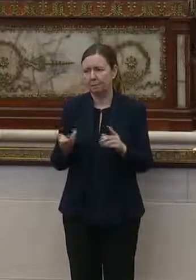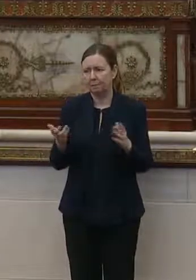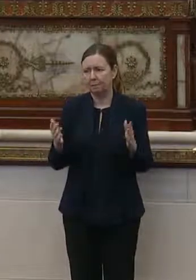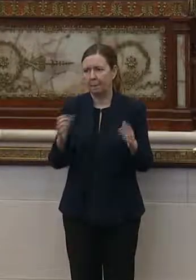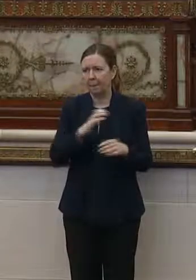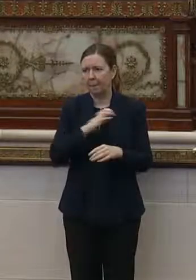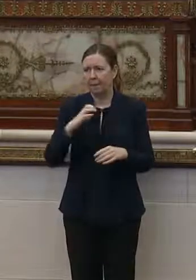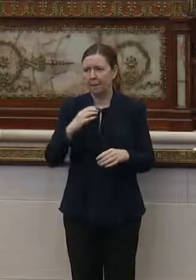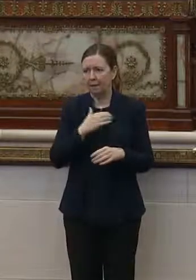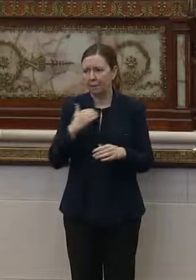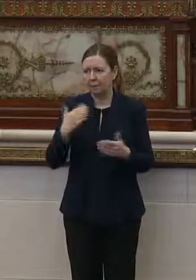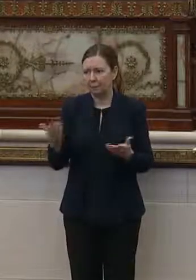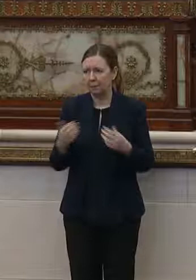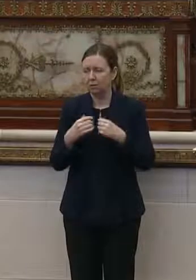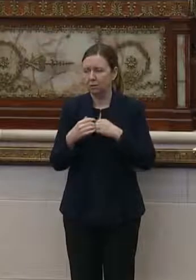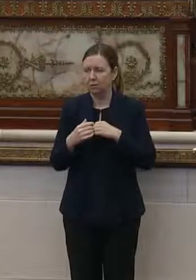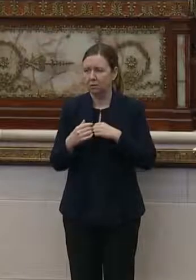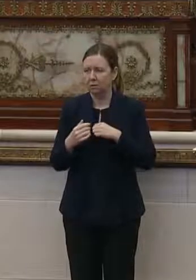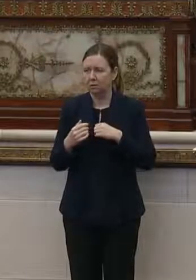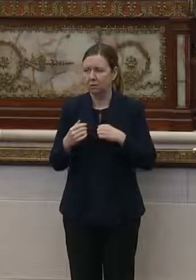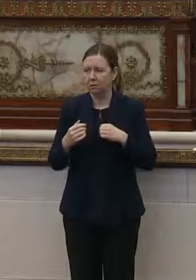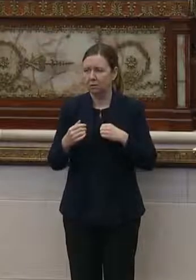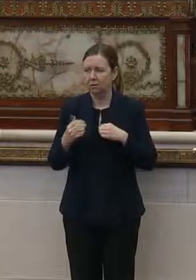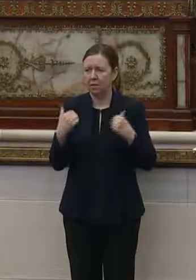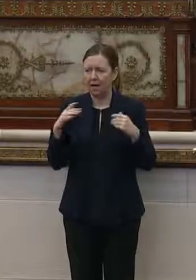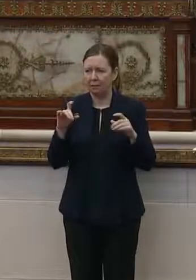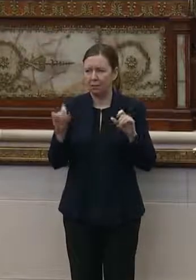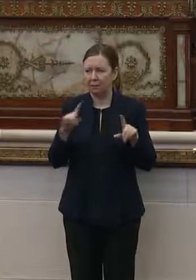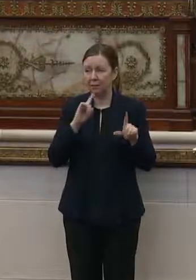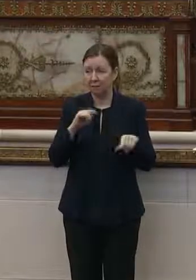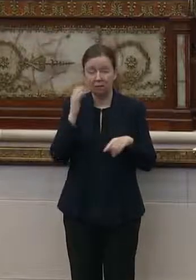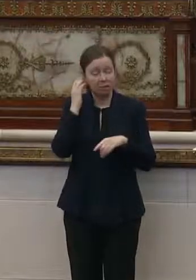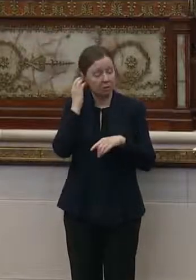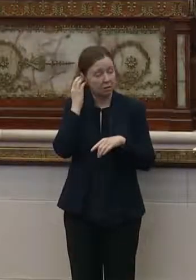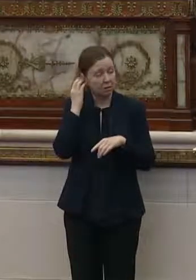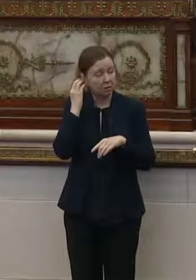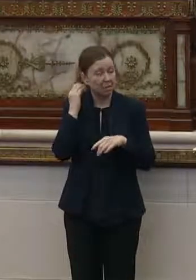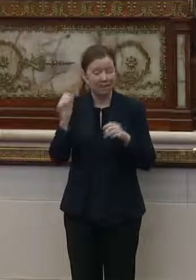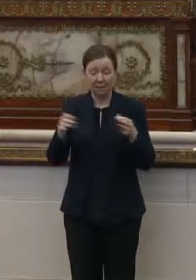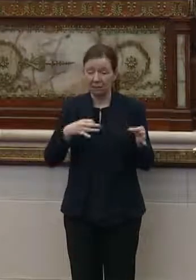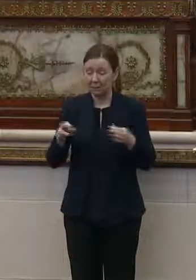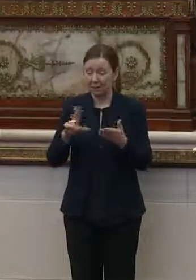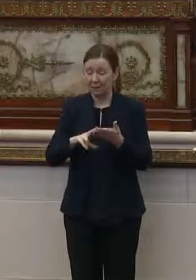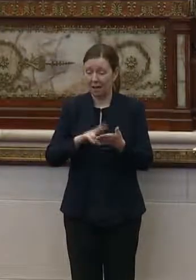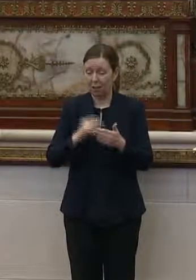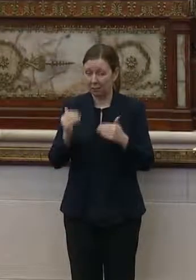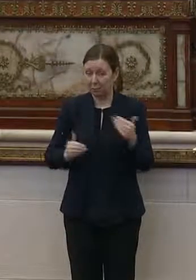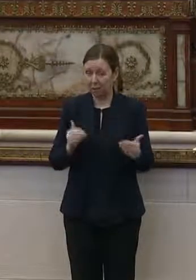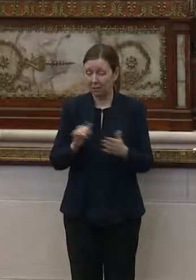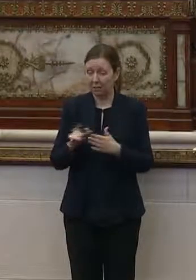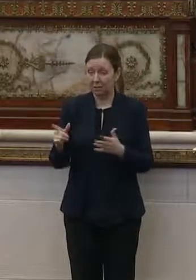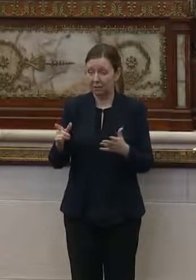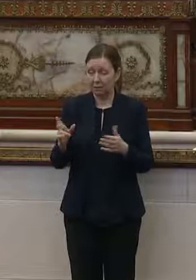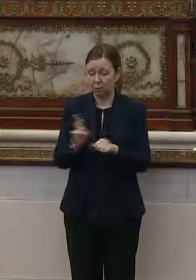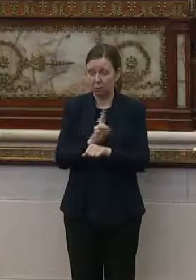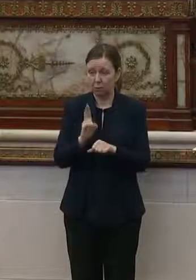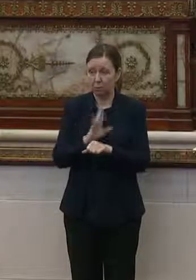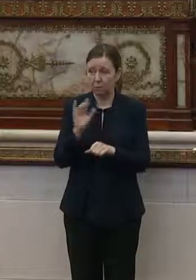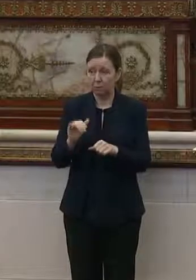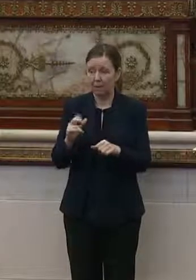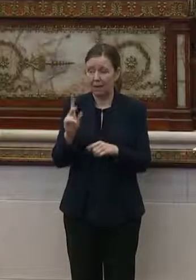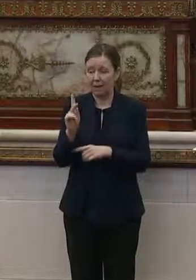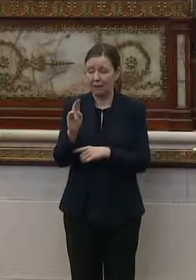council members so we can have their questions answered? Can you explain the contracting process that's utilized by the